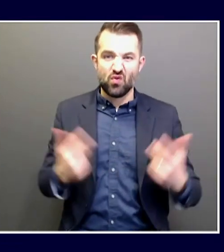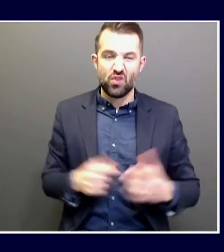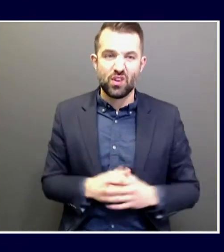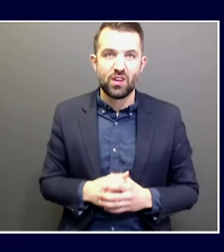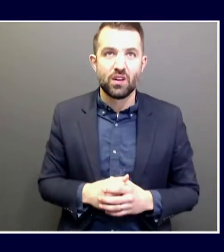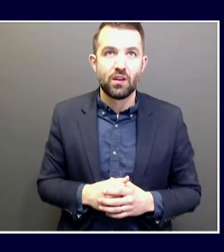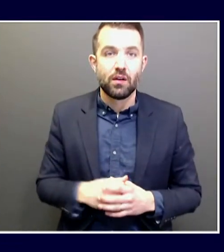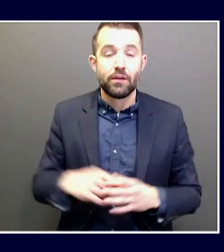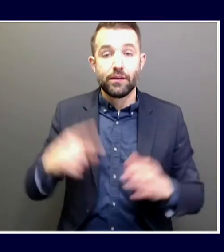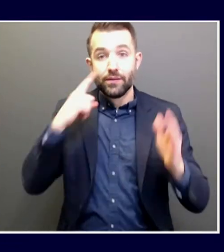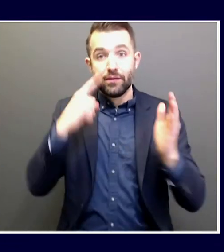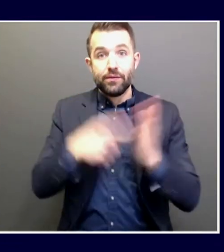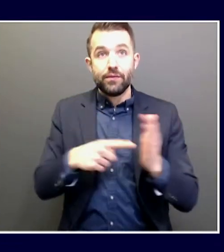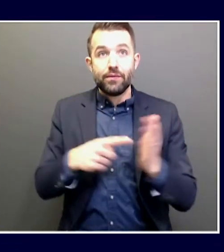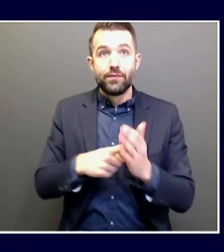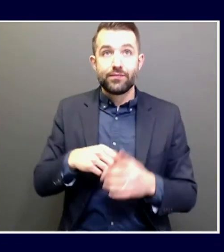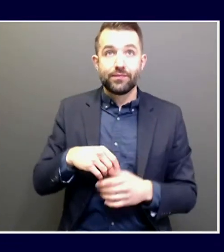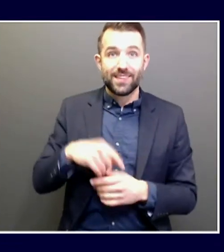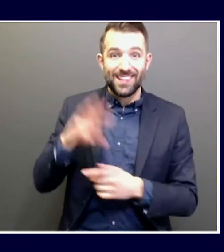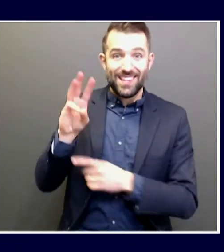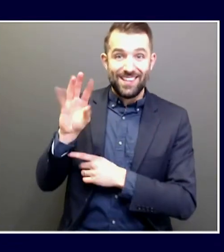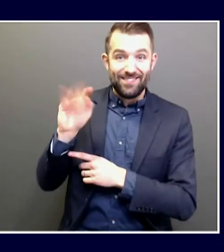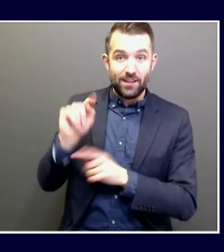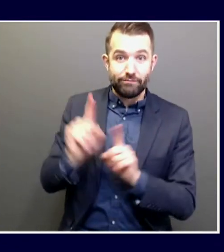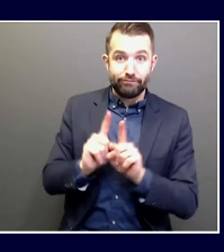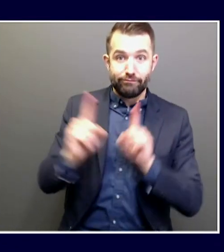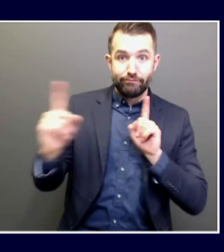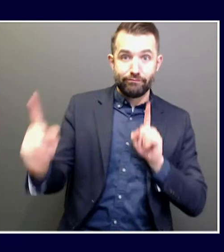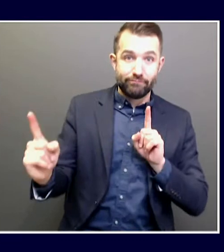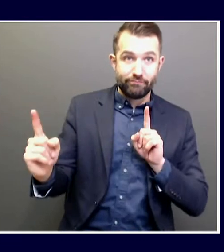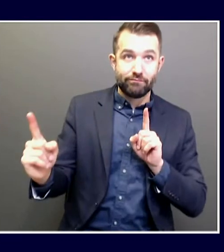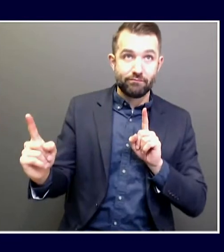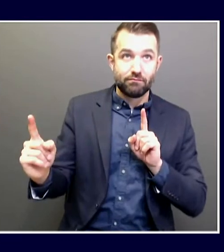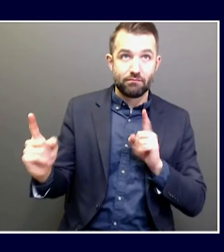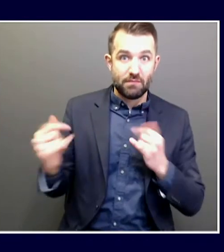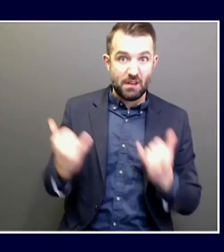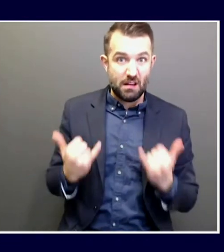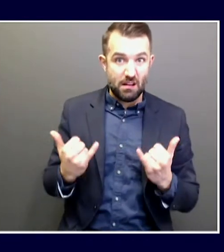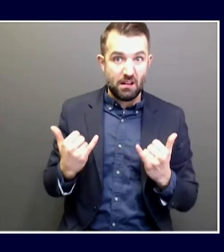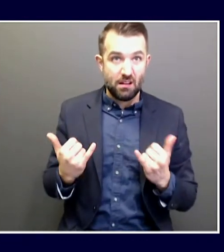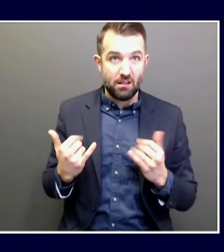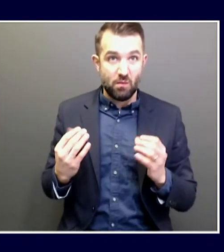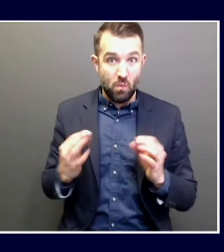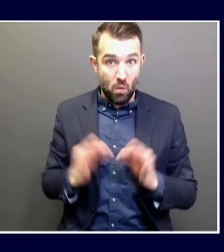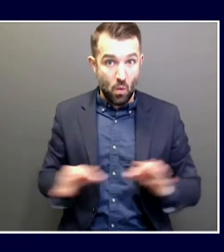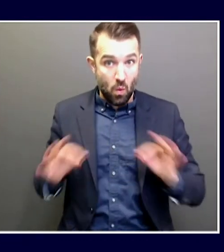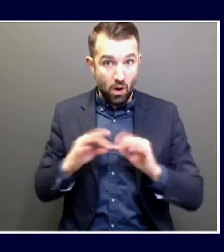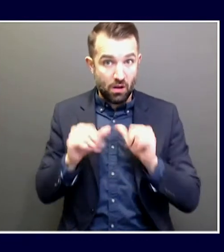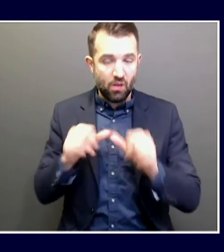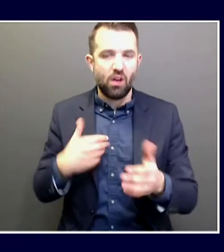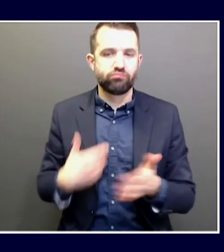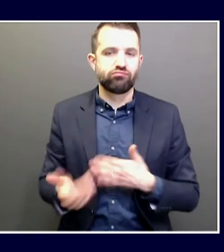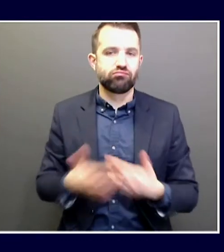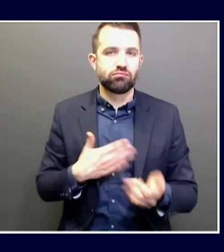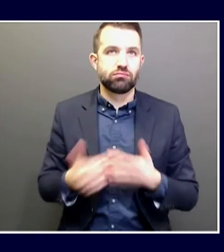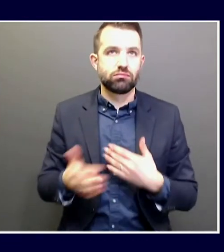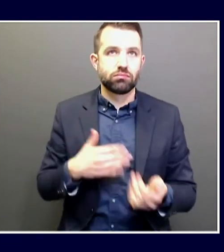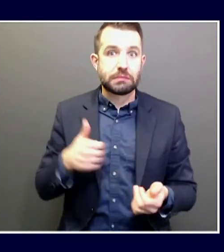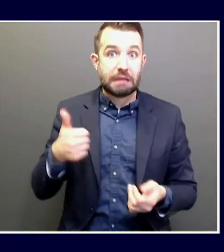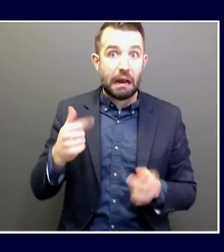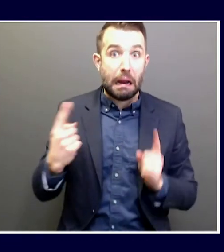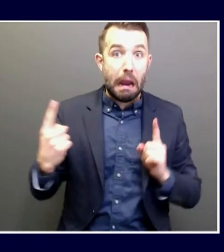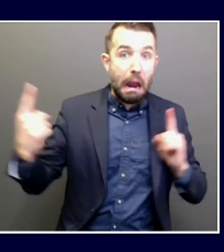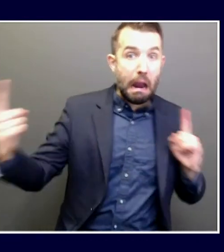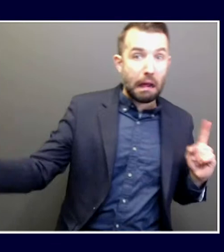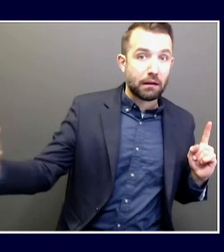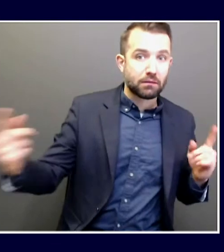beginning. Does it even matter how far apart you are now? I mean, it seems like it's so contagious that you could be 8 feet, 10 feet. Does that 6 feet, is that now